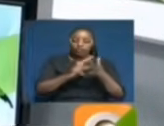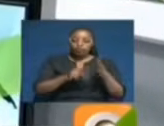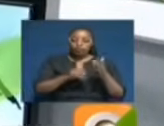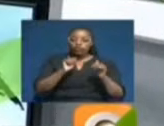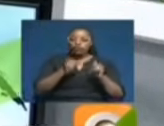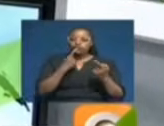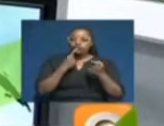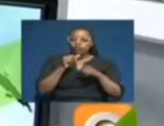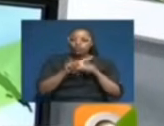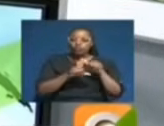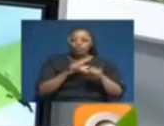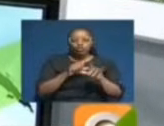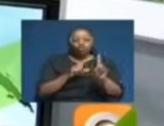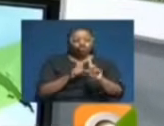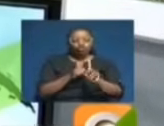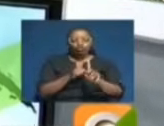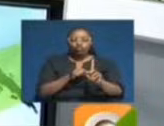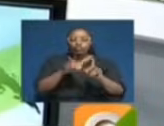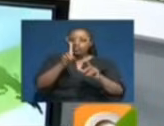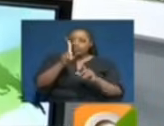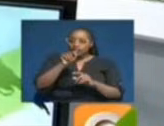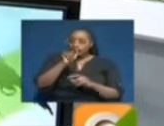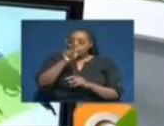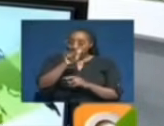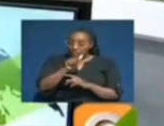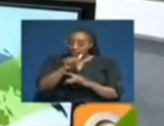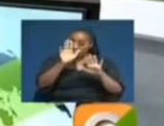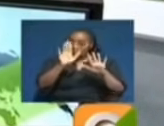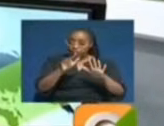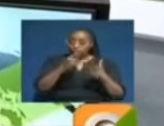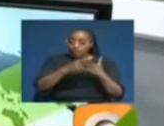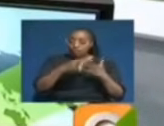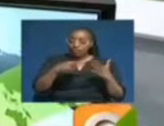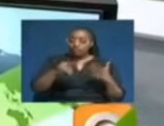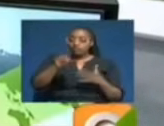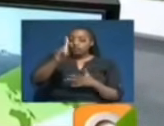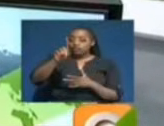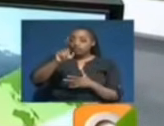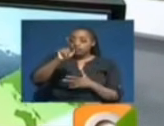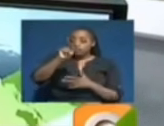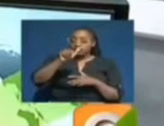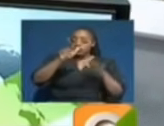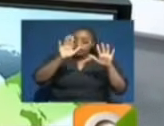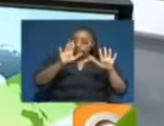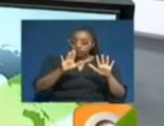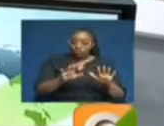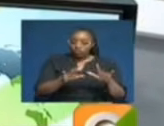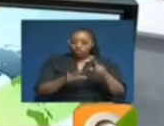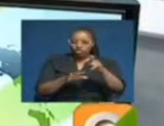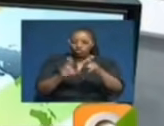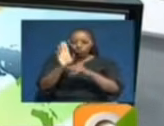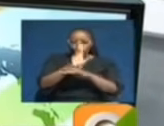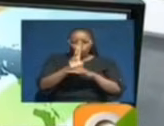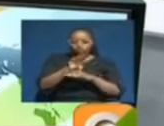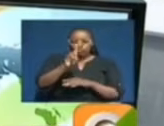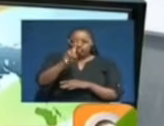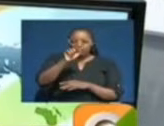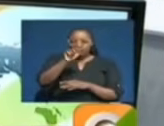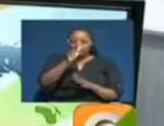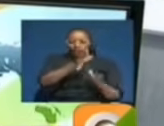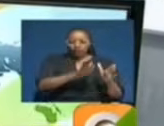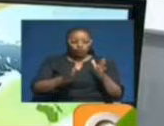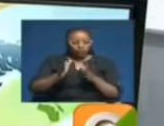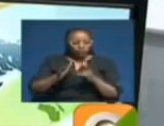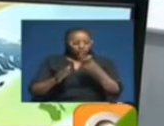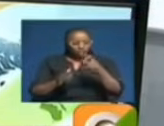about data is important. Is it not? Of course, data is important. Good. All right. So you use data to plan.